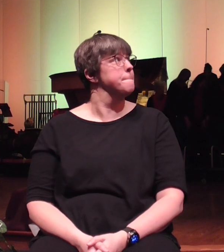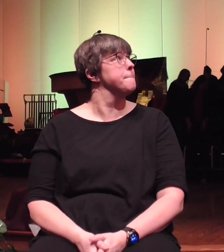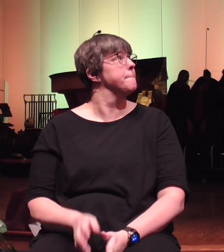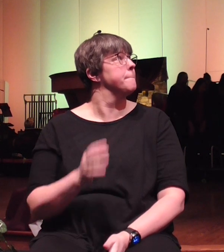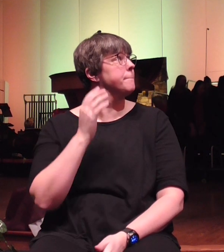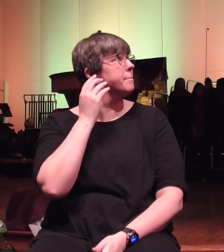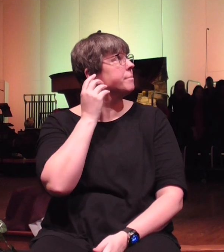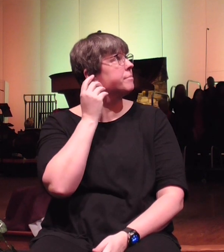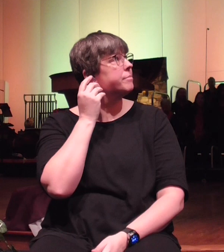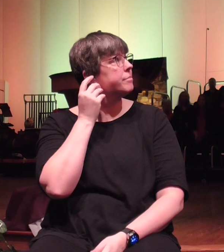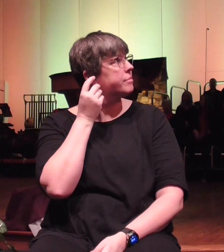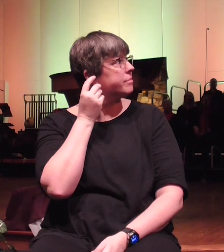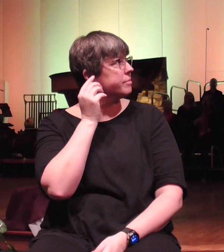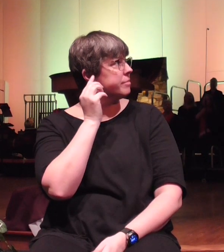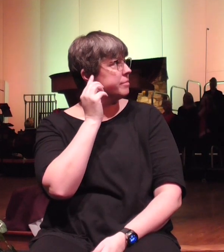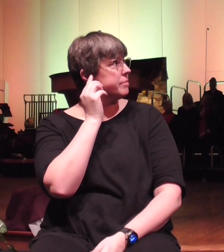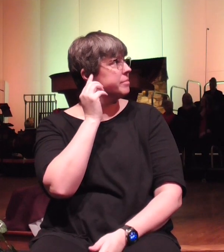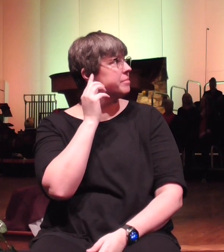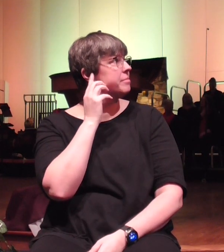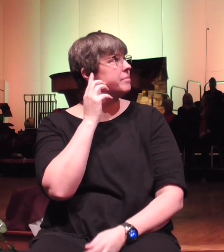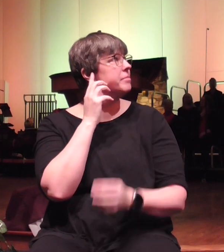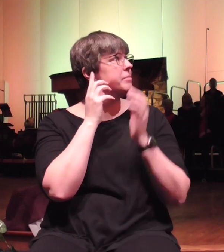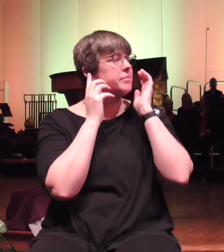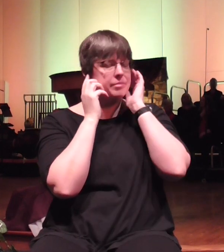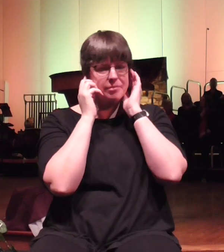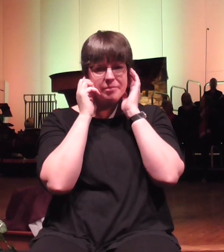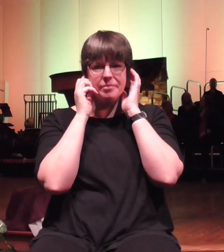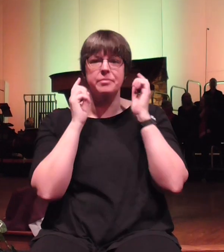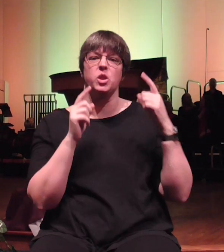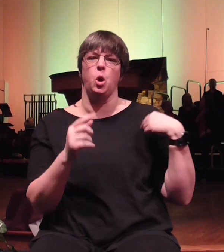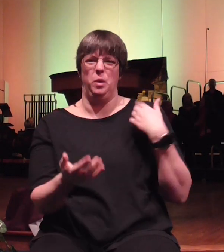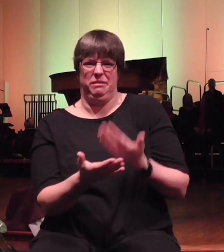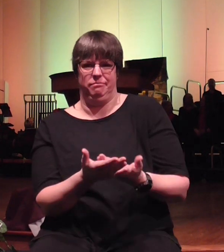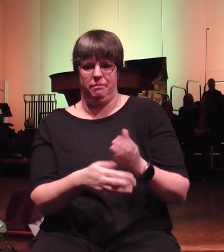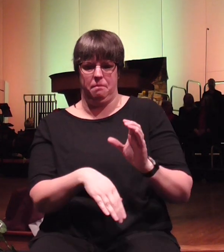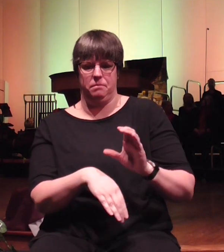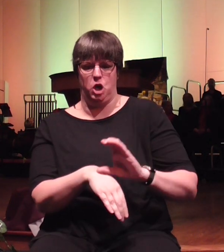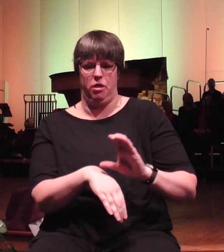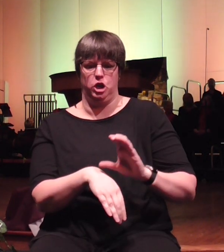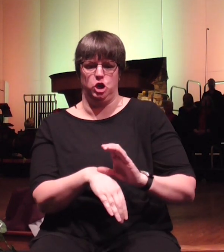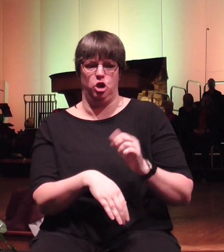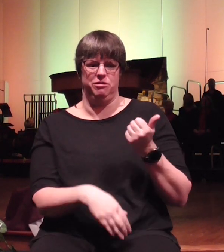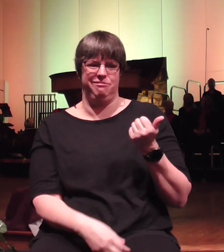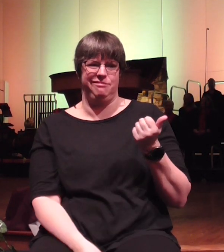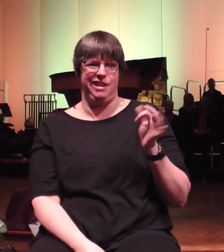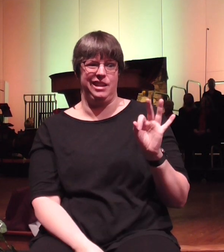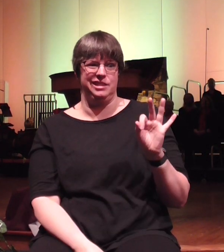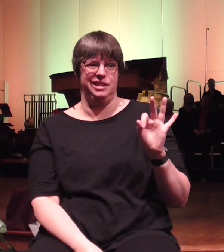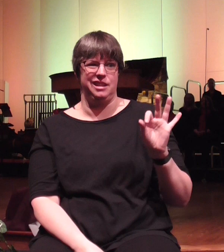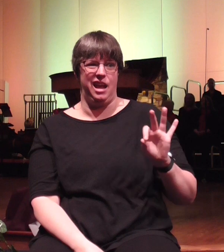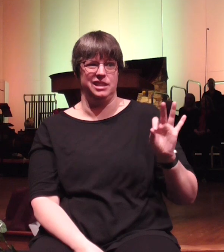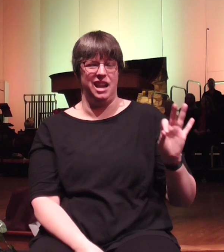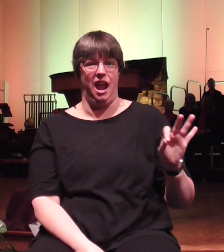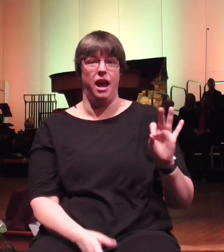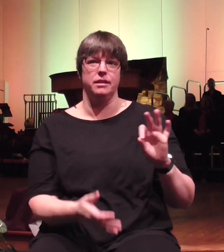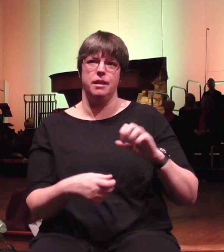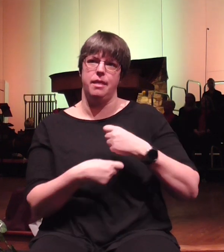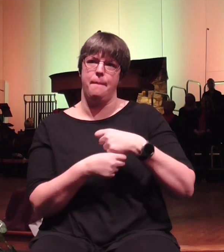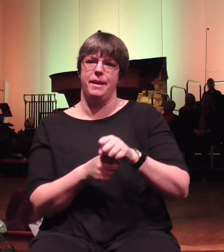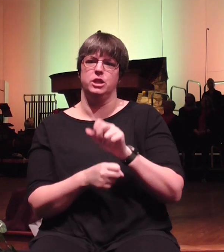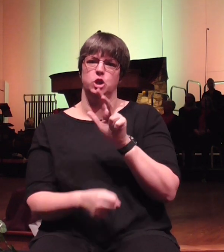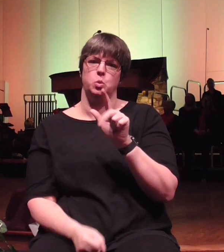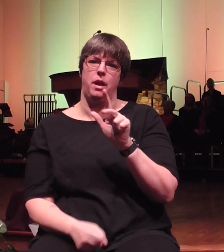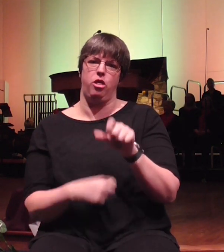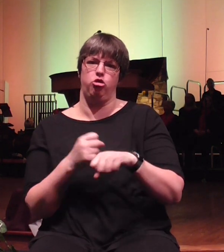We came to Mile High Church in October 1999, so that makes us about 23 years that we've been a member of Mile